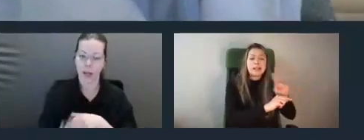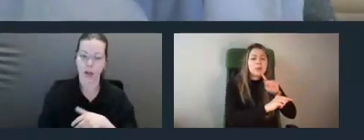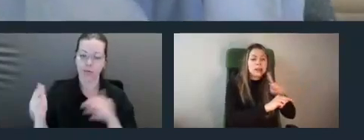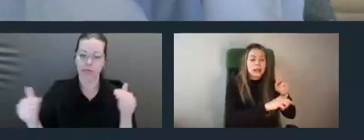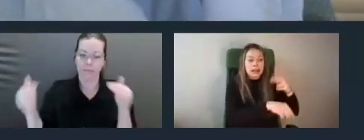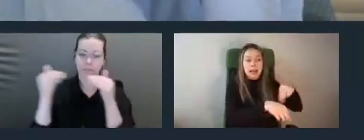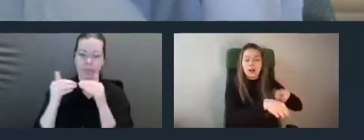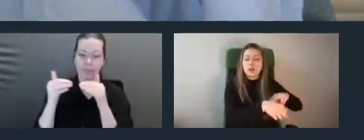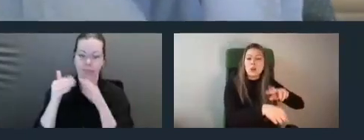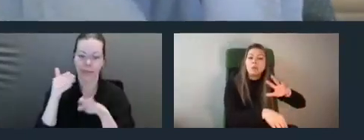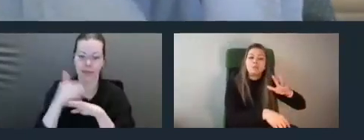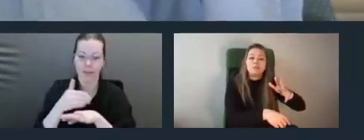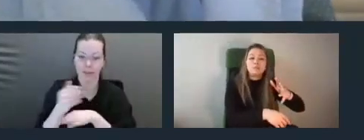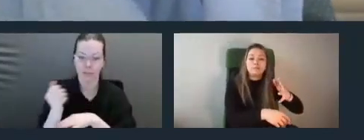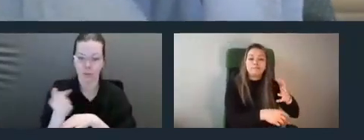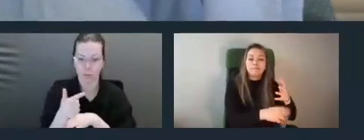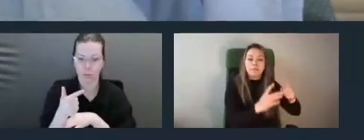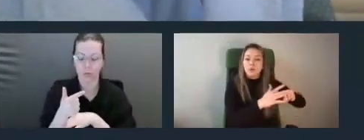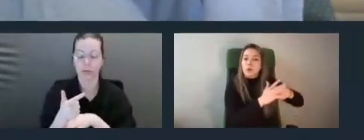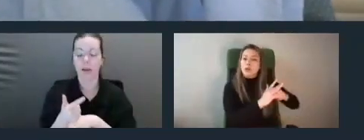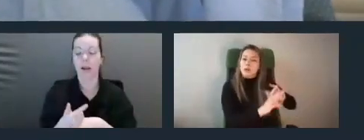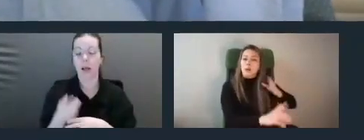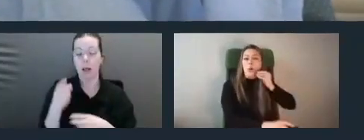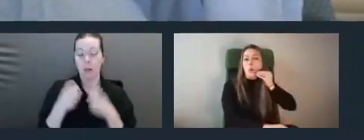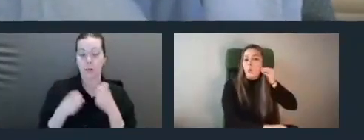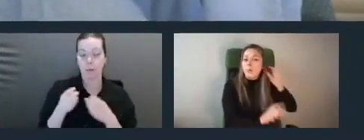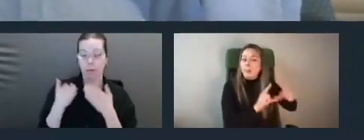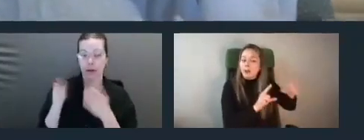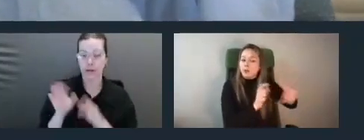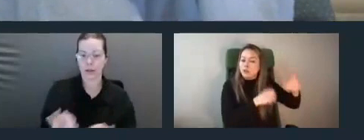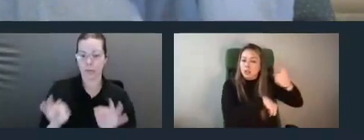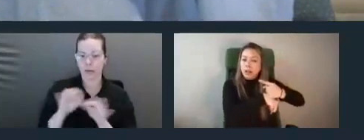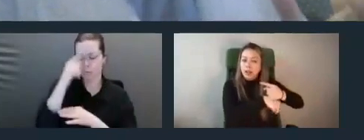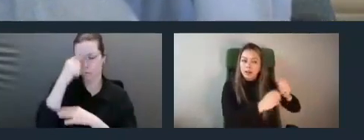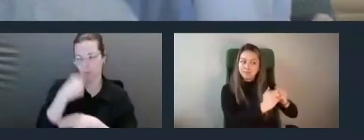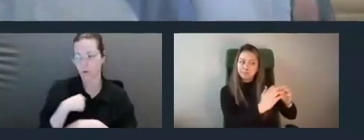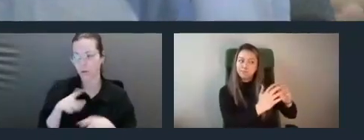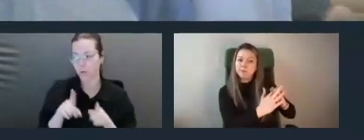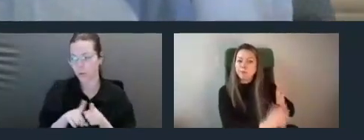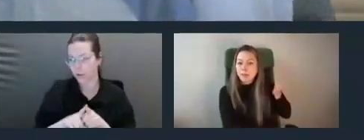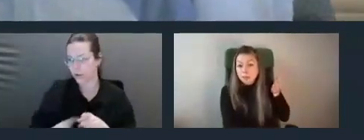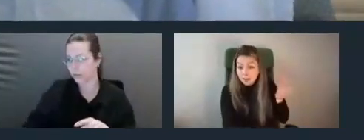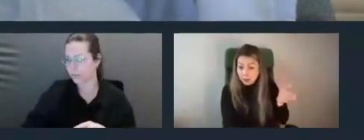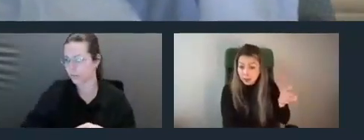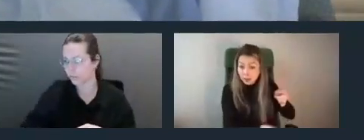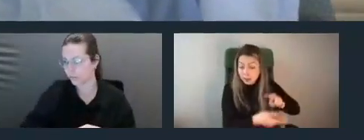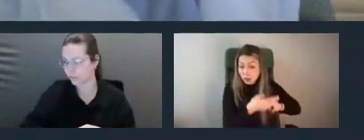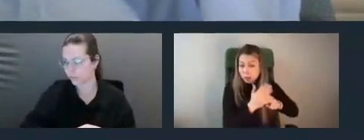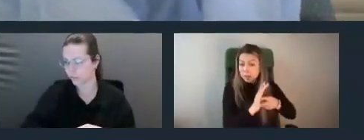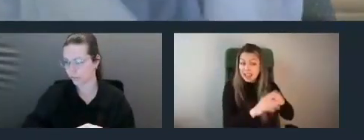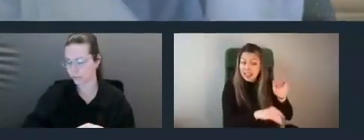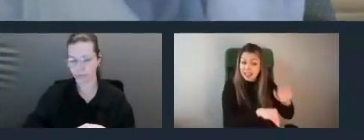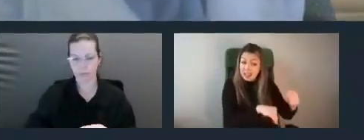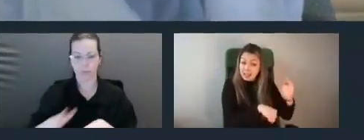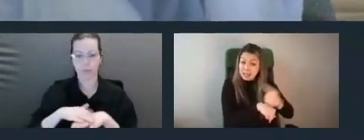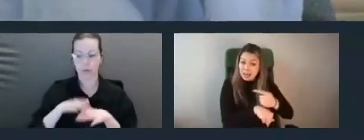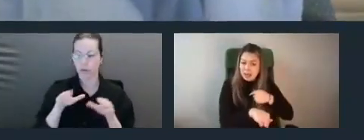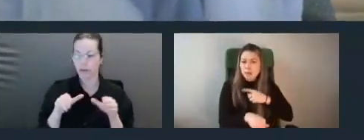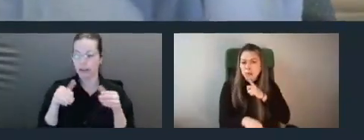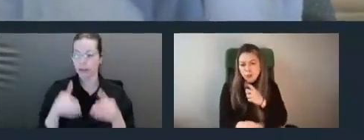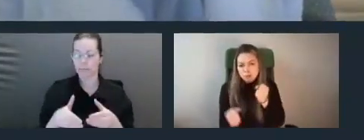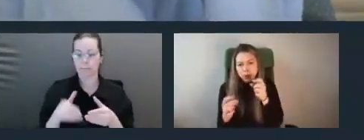linguistic and cultural diversity across the world. And this day is actually, and I'm sure some of you know this, in